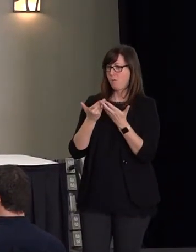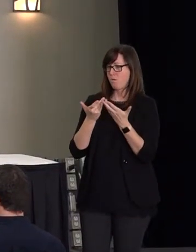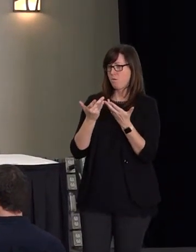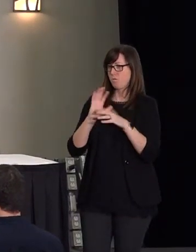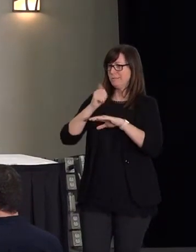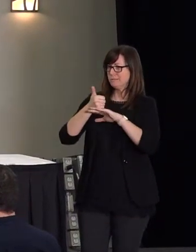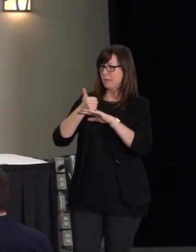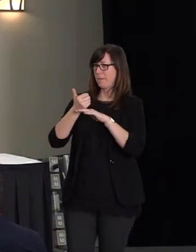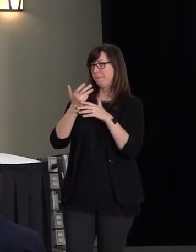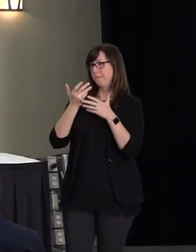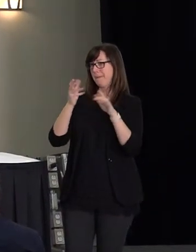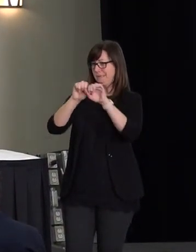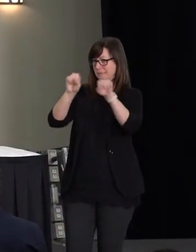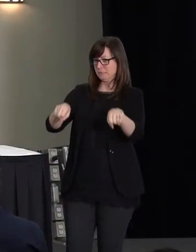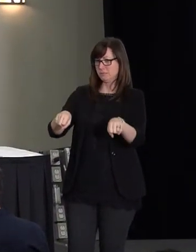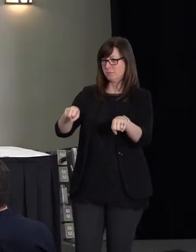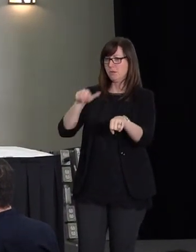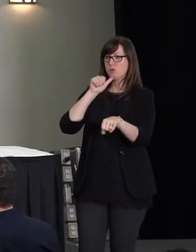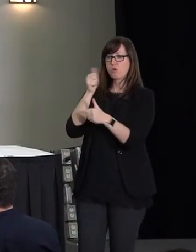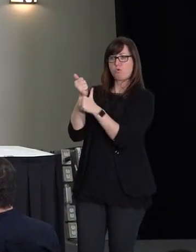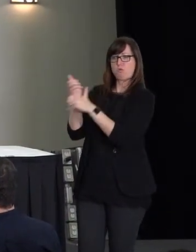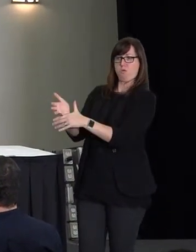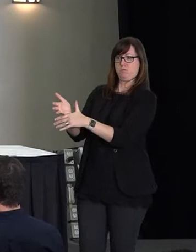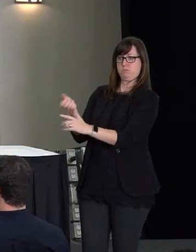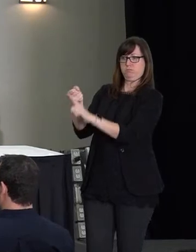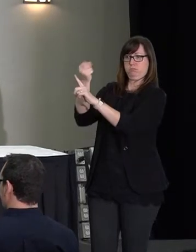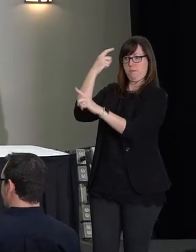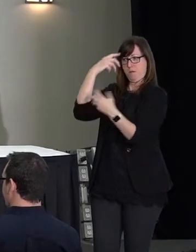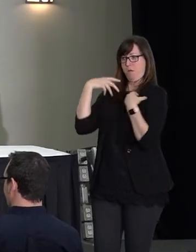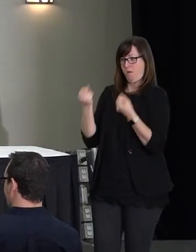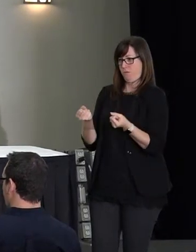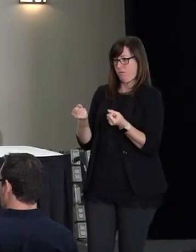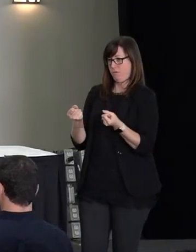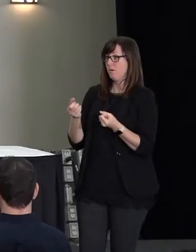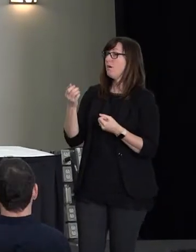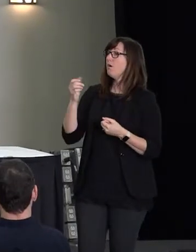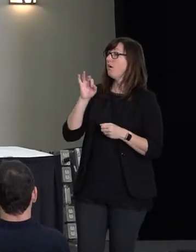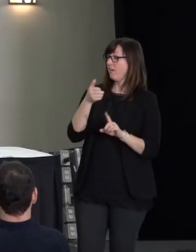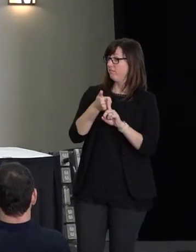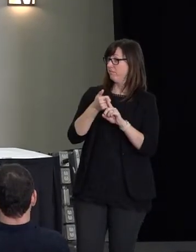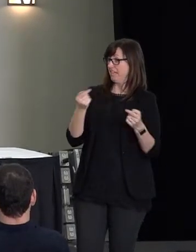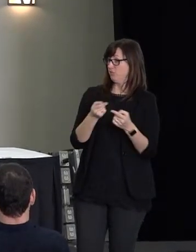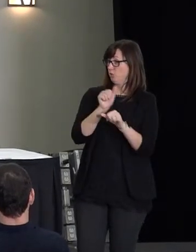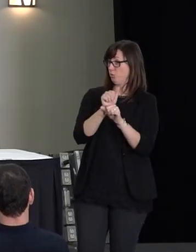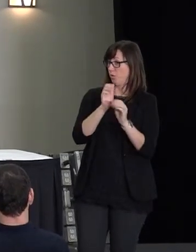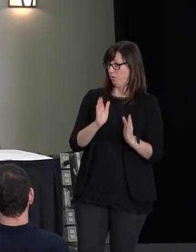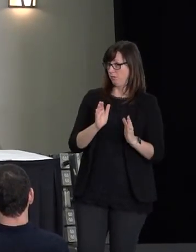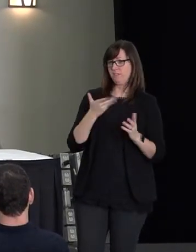that don't cause mental health problems? And for injured workers, we've done some studies,